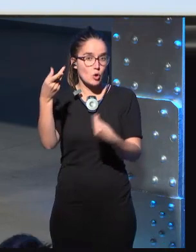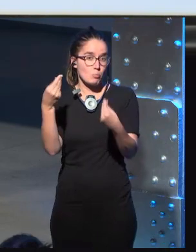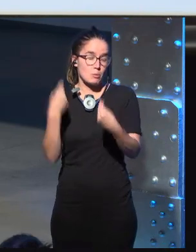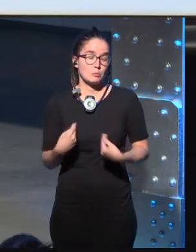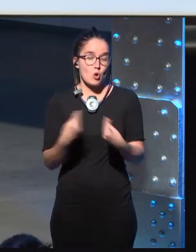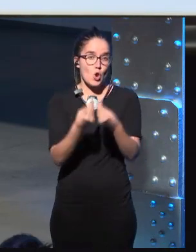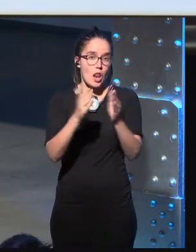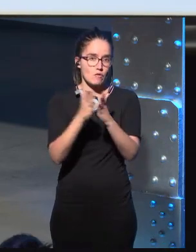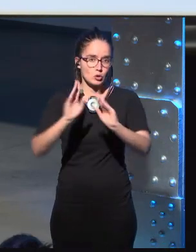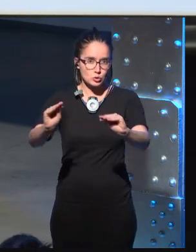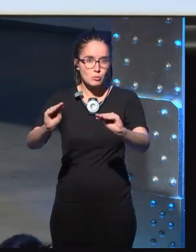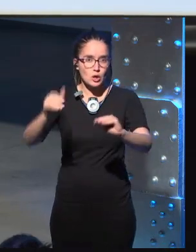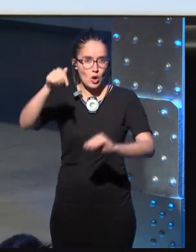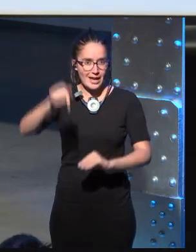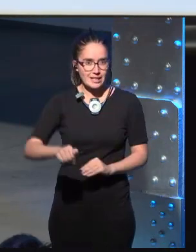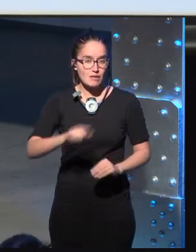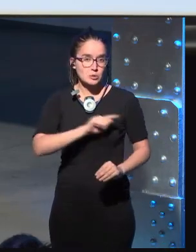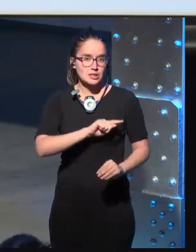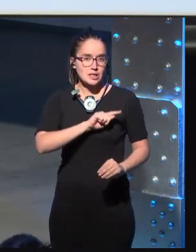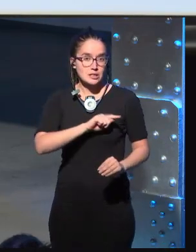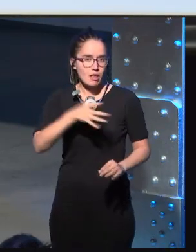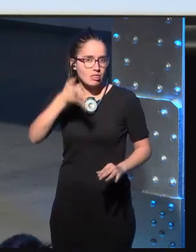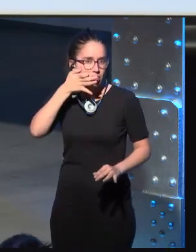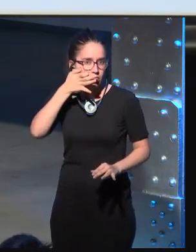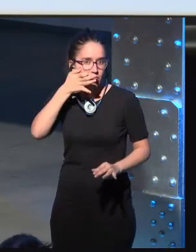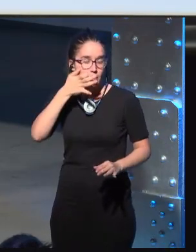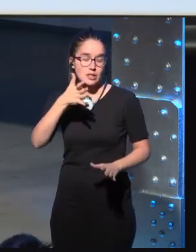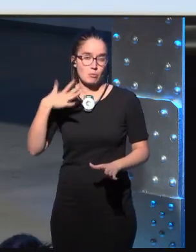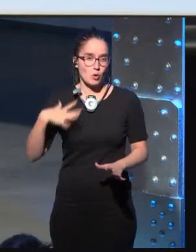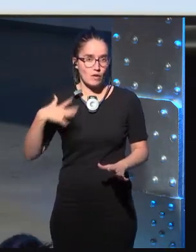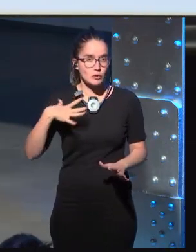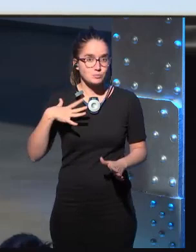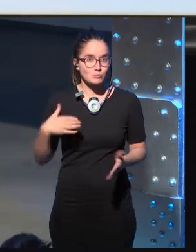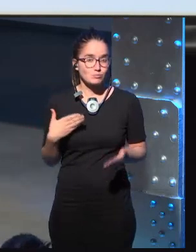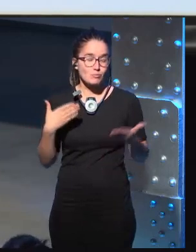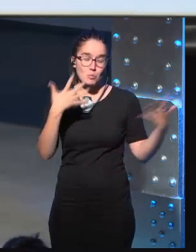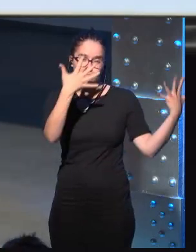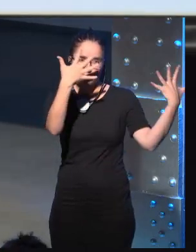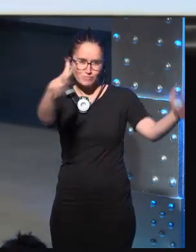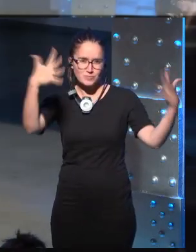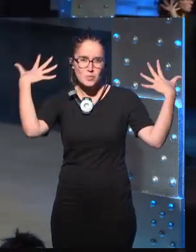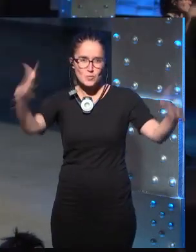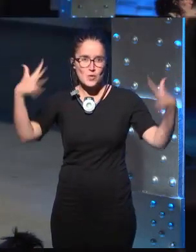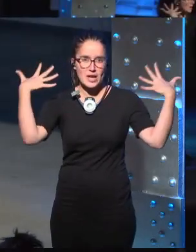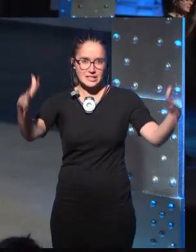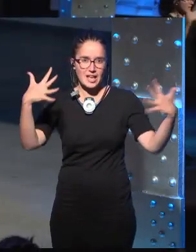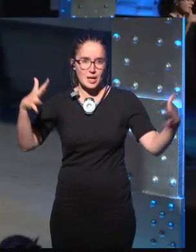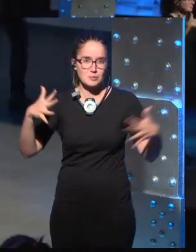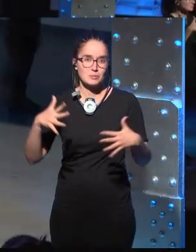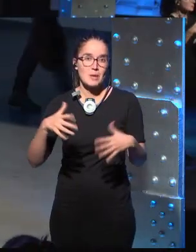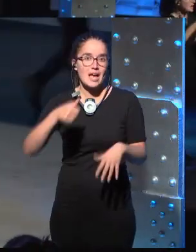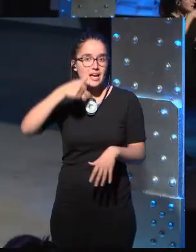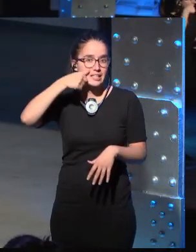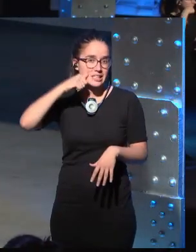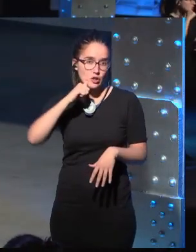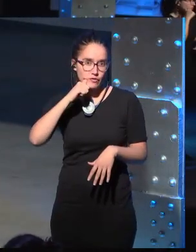the universe through Christophe's books, and but we've got him here in body, not just in mind, but